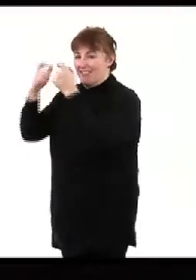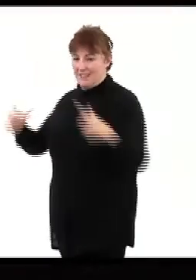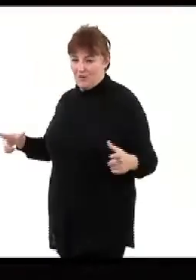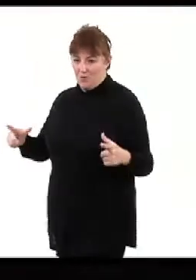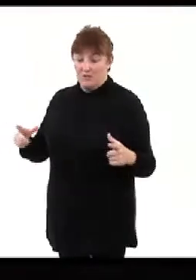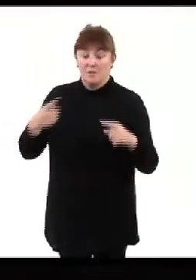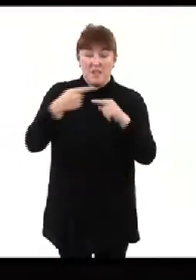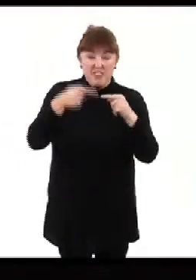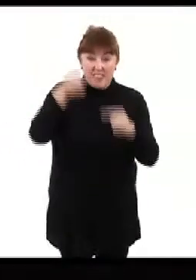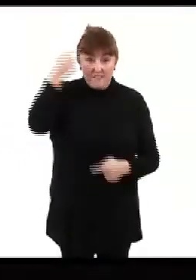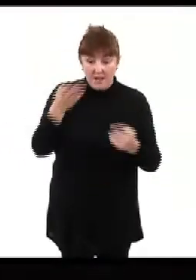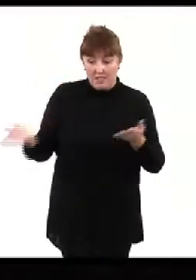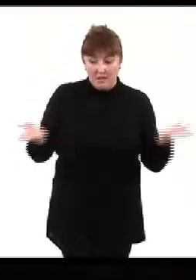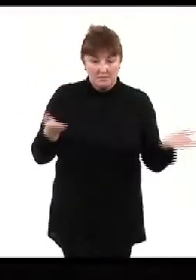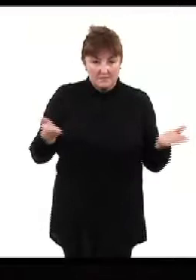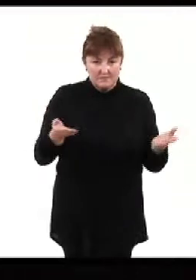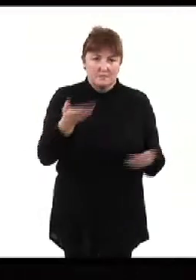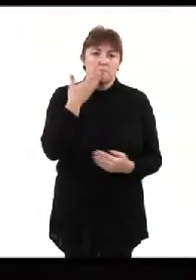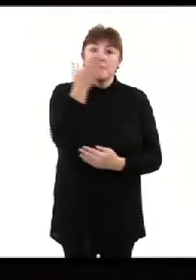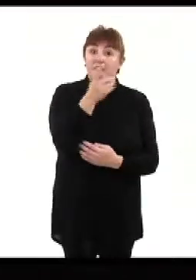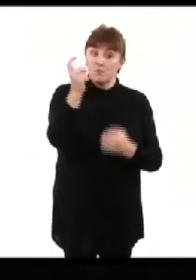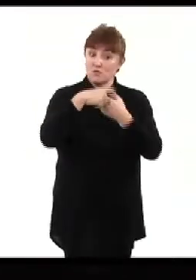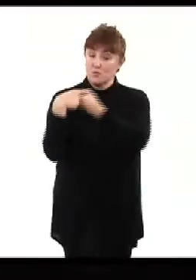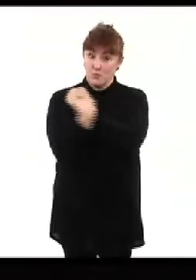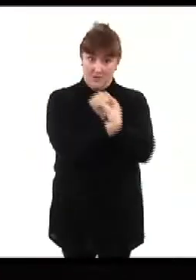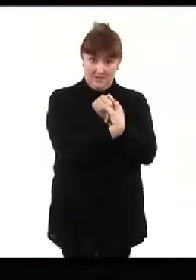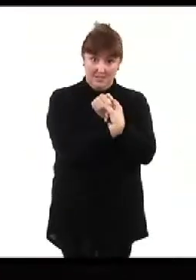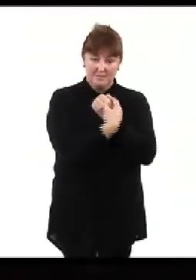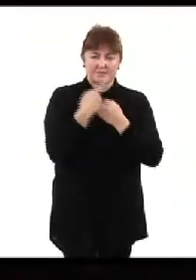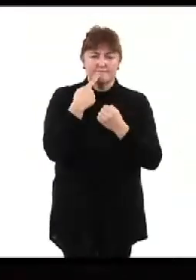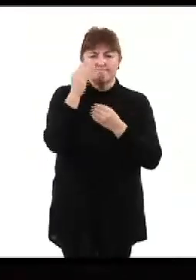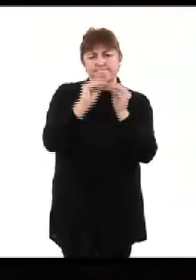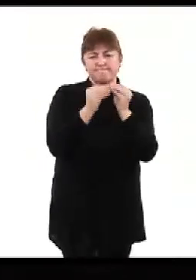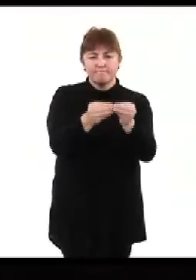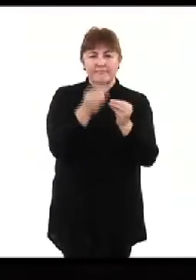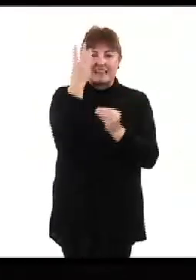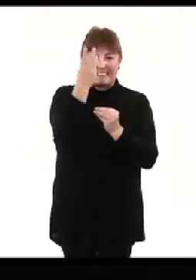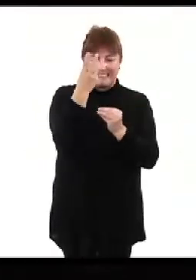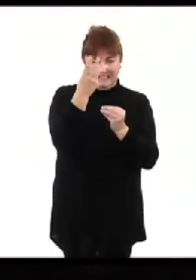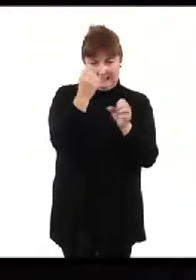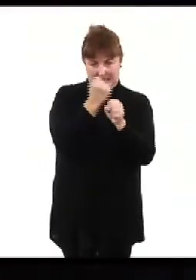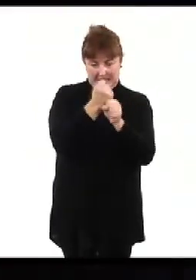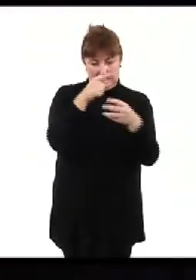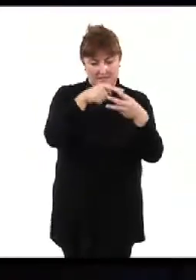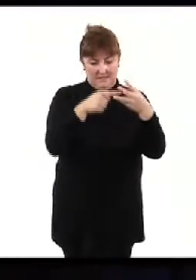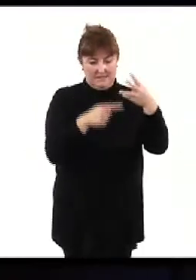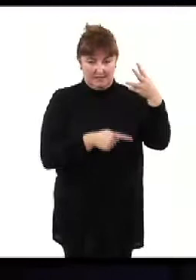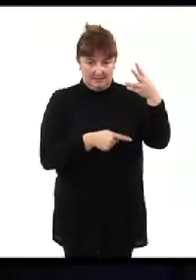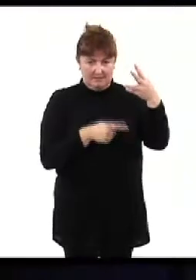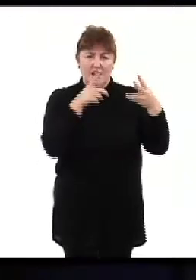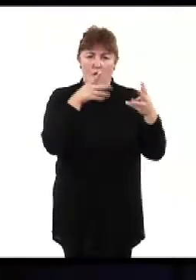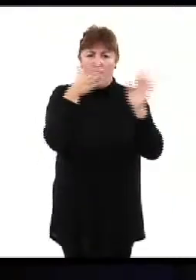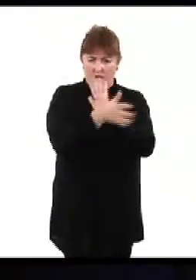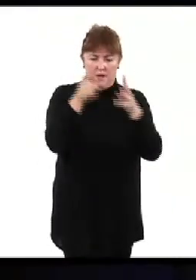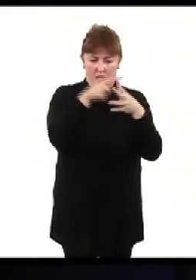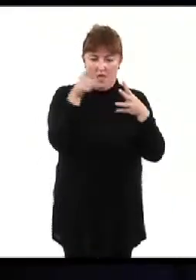Okay. So to investigate the difference between these two types of production, we had